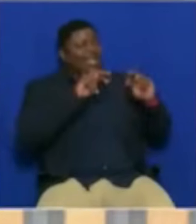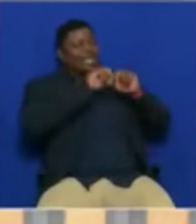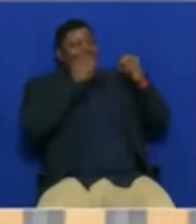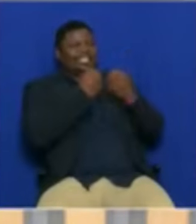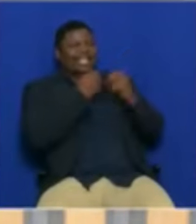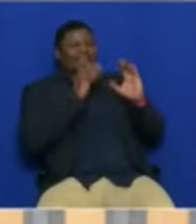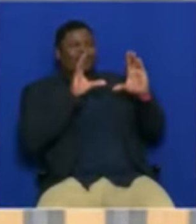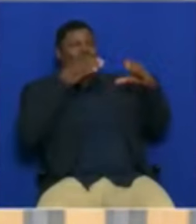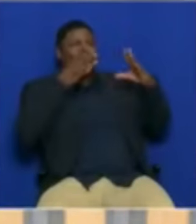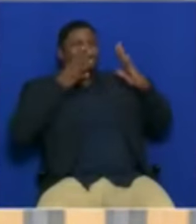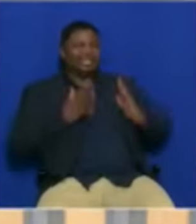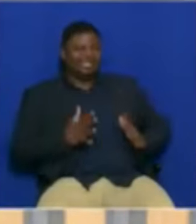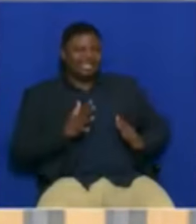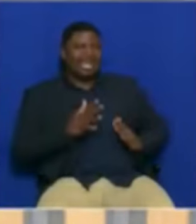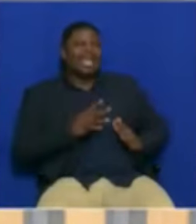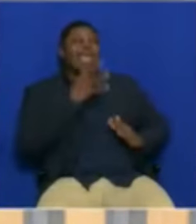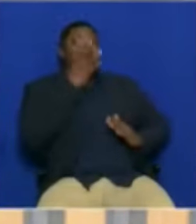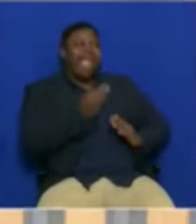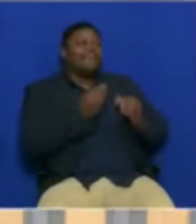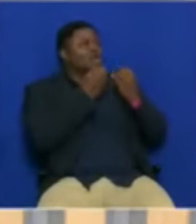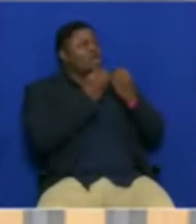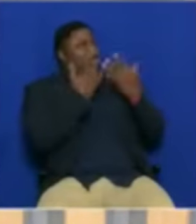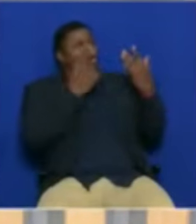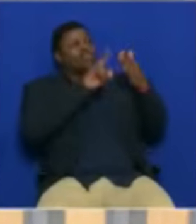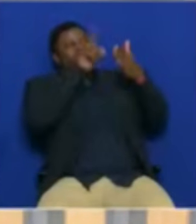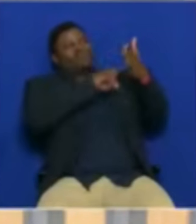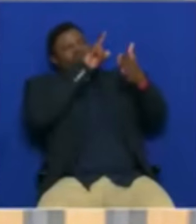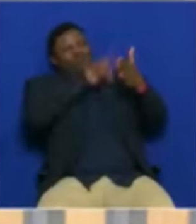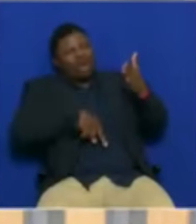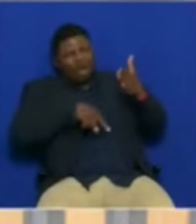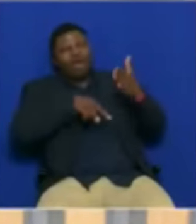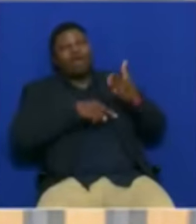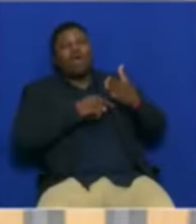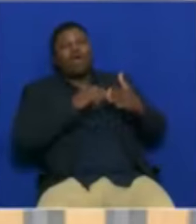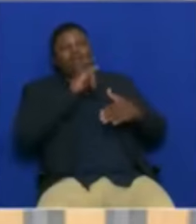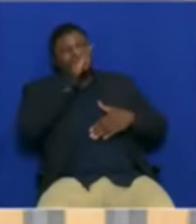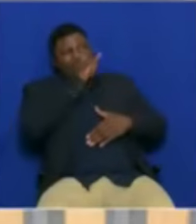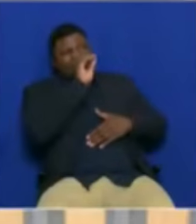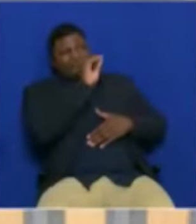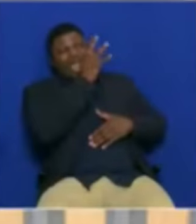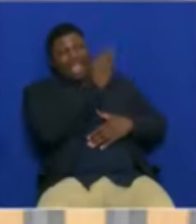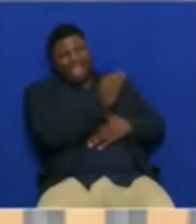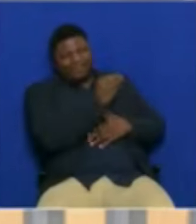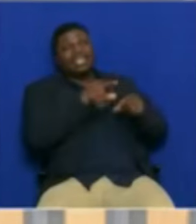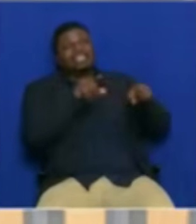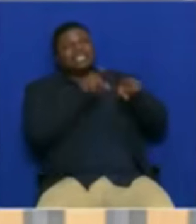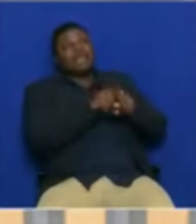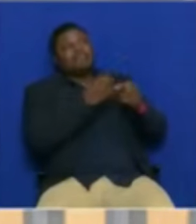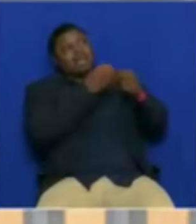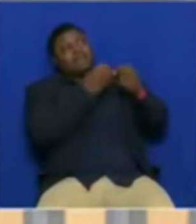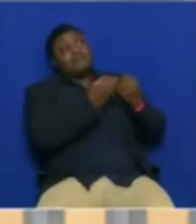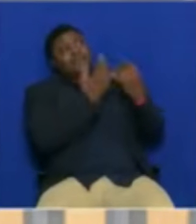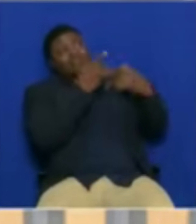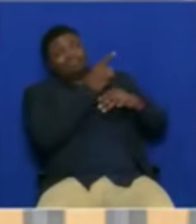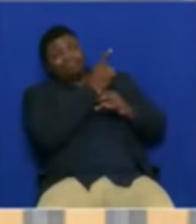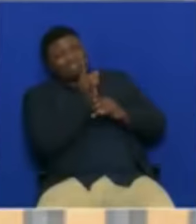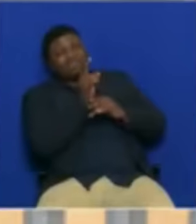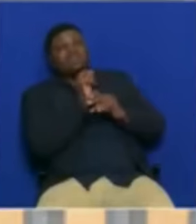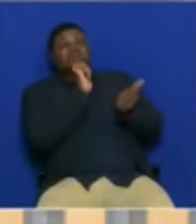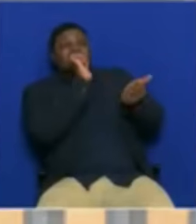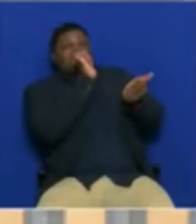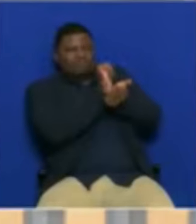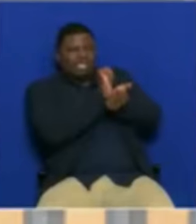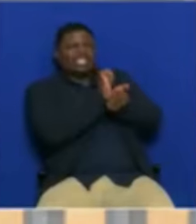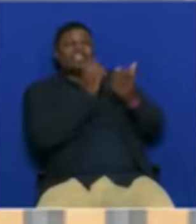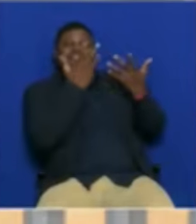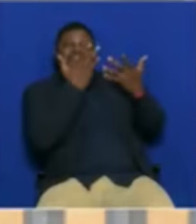a substantial number of whom have been arrested for whatever offenses. And